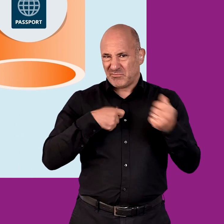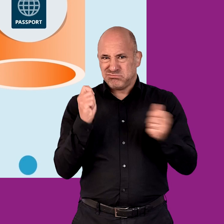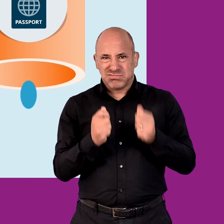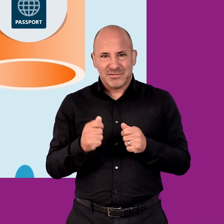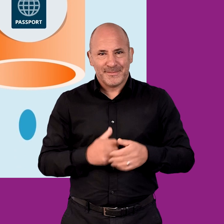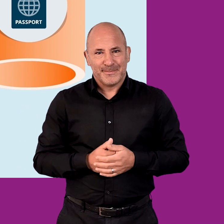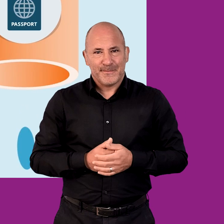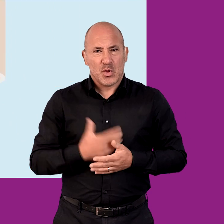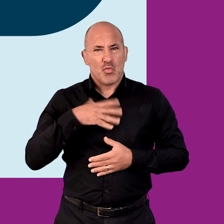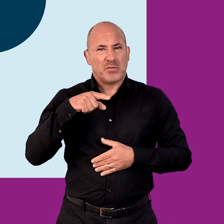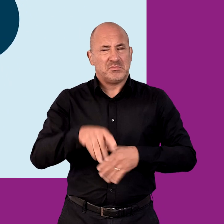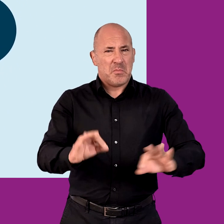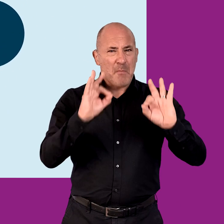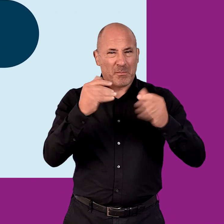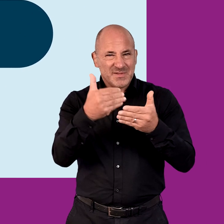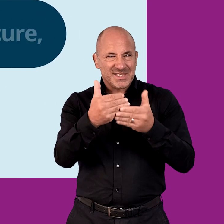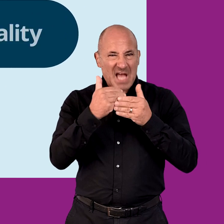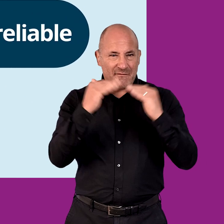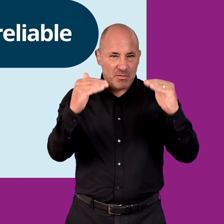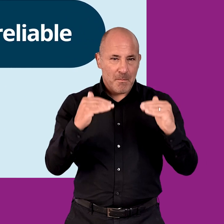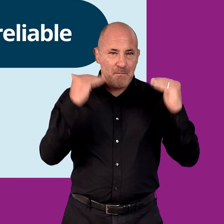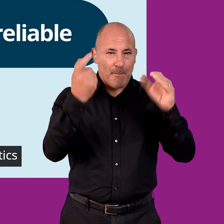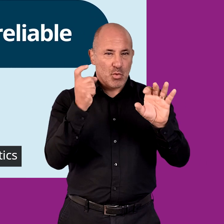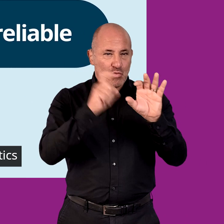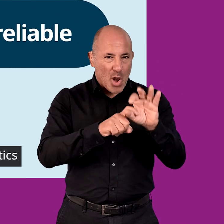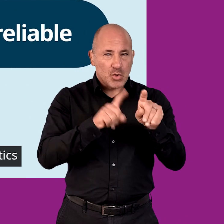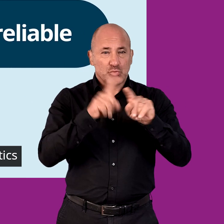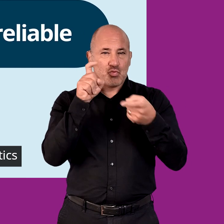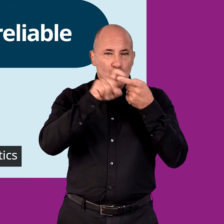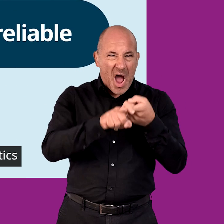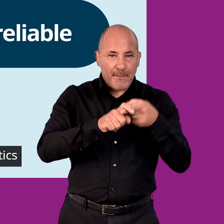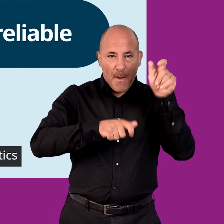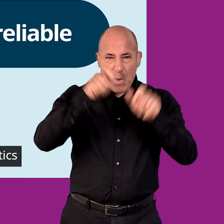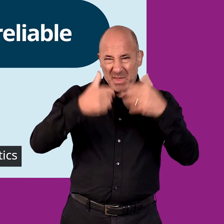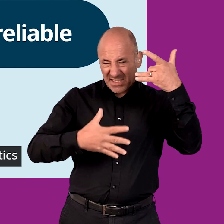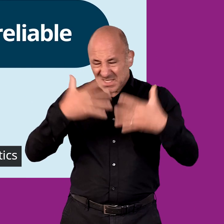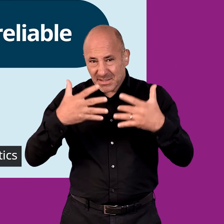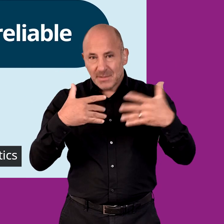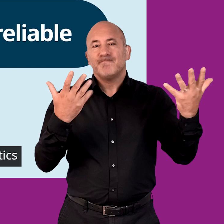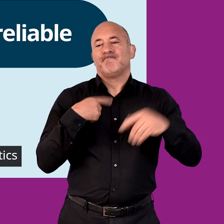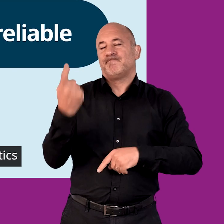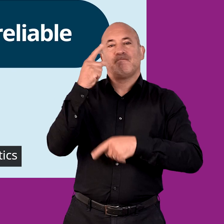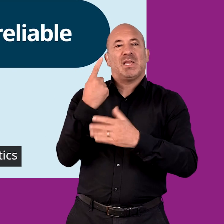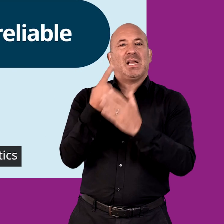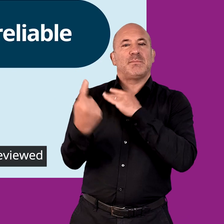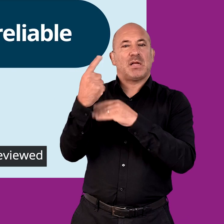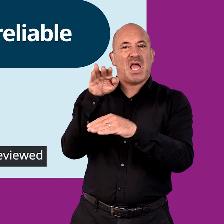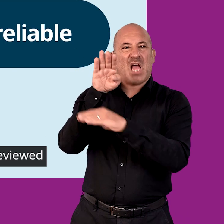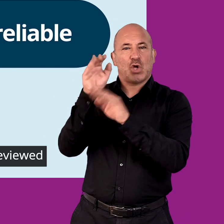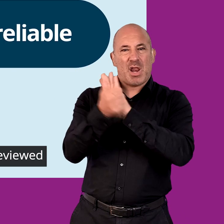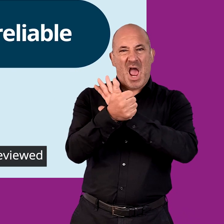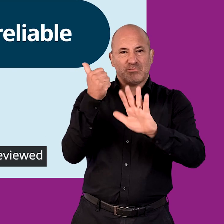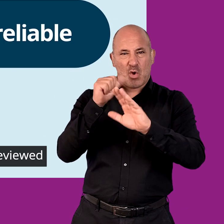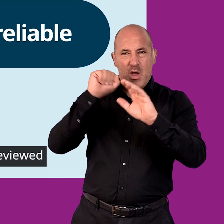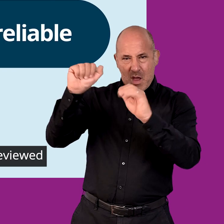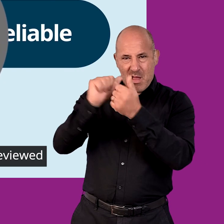them. To make sure that we produce secure, high-quality, reliable population statistics,